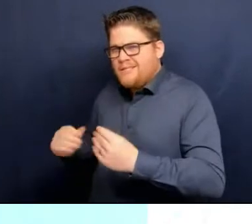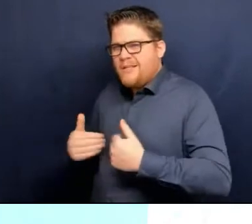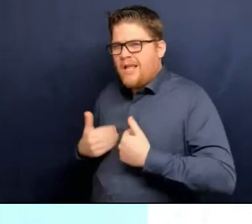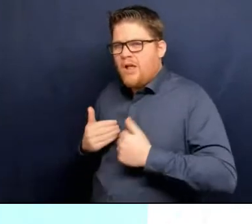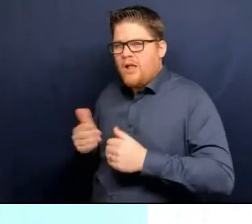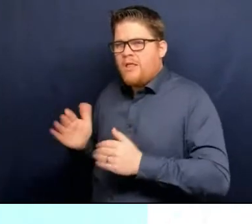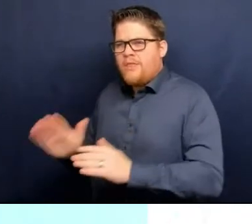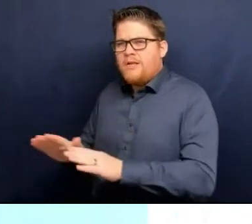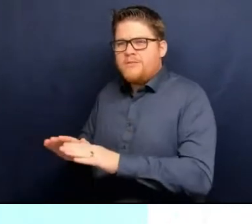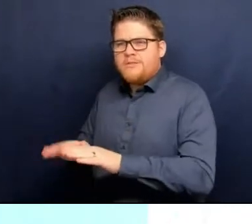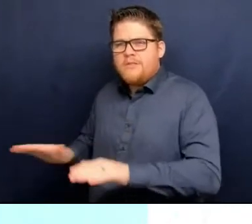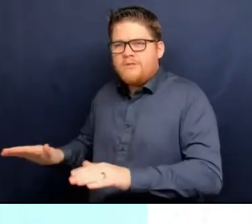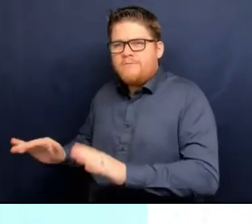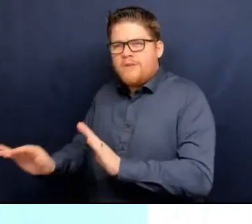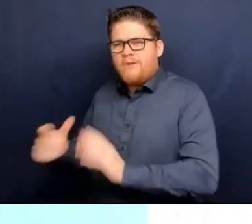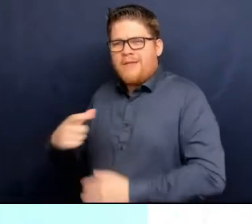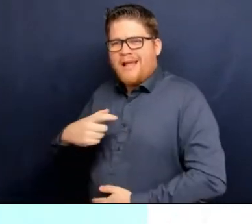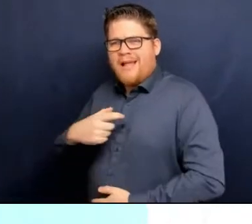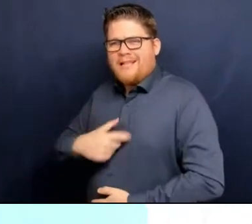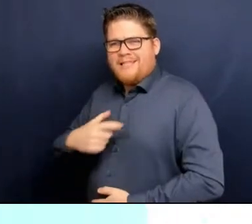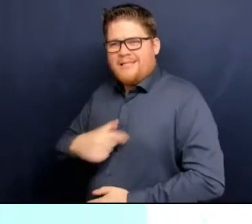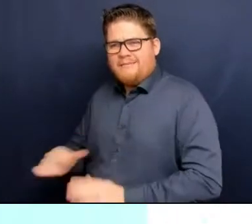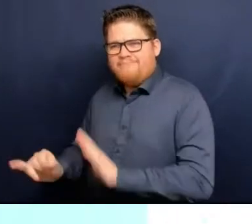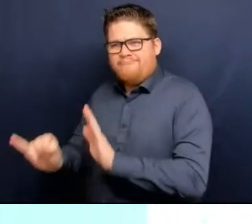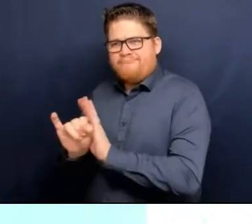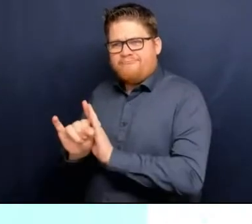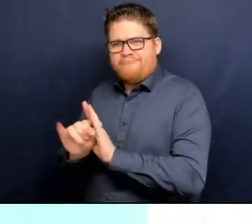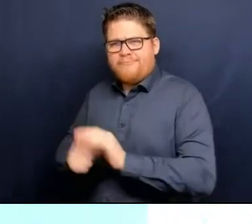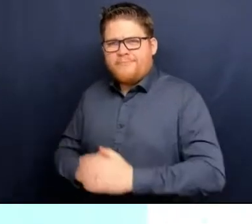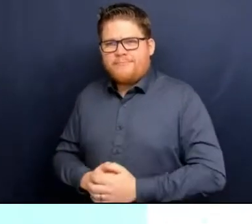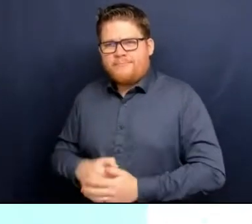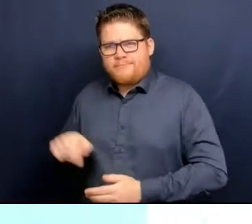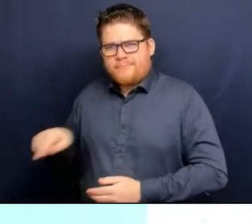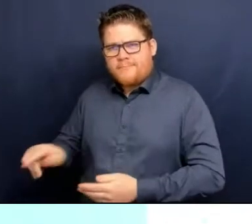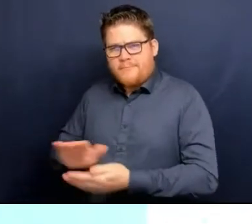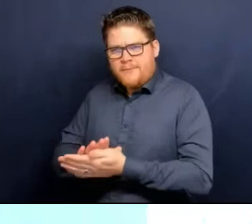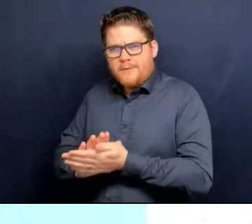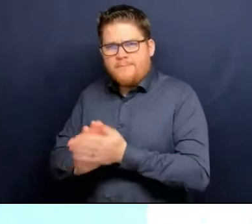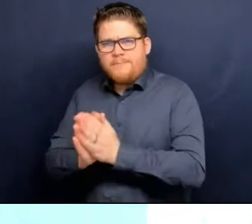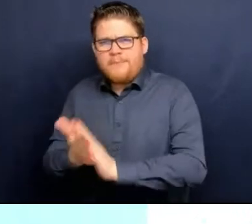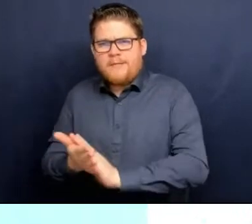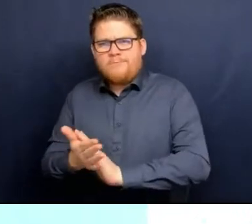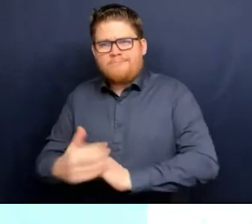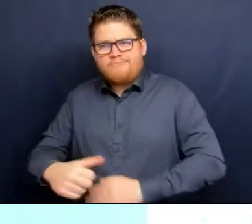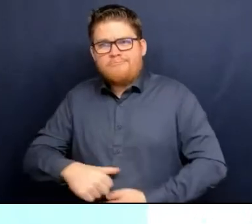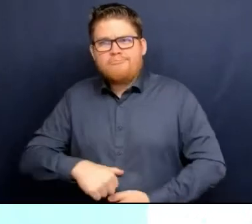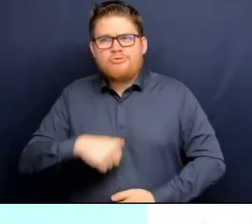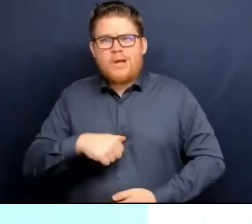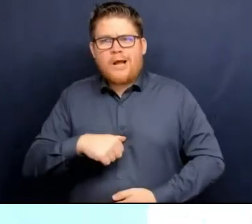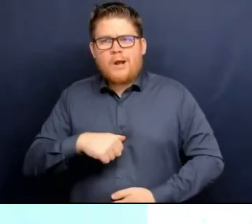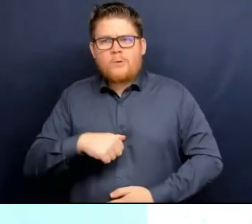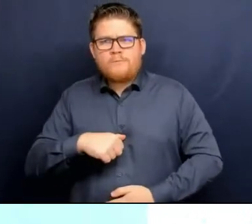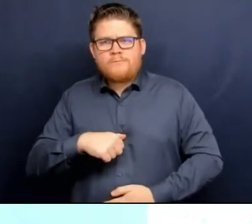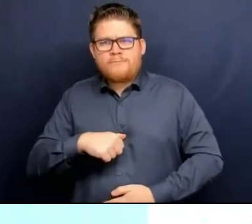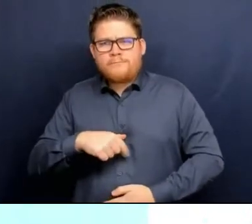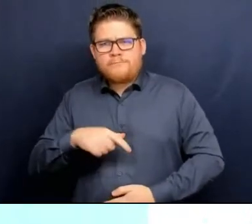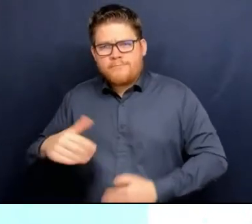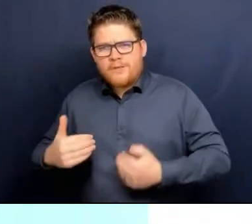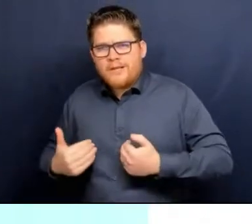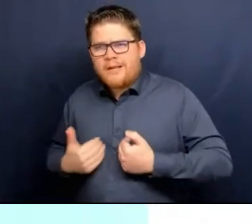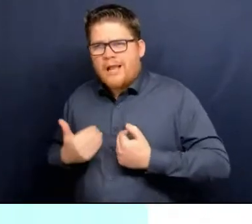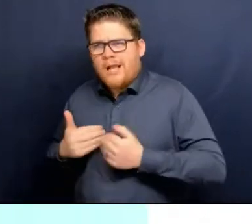identity and their personal sovereignty as young people, and also their potential that they